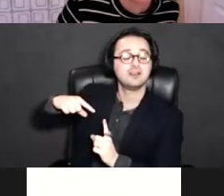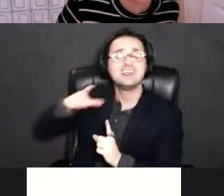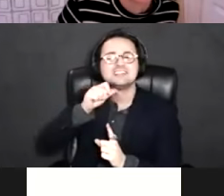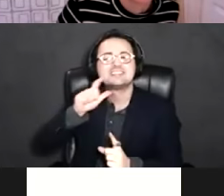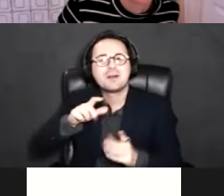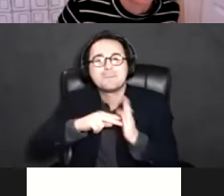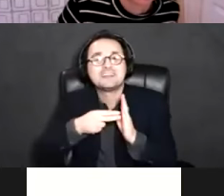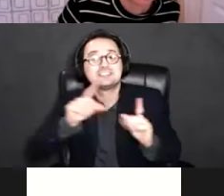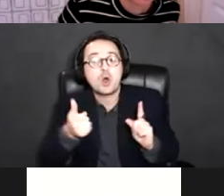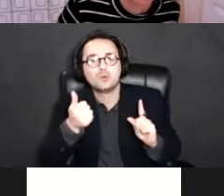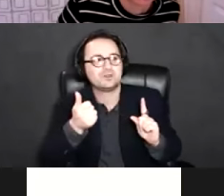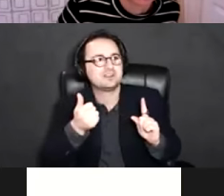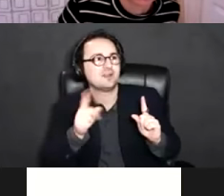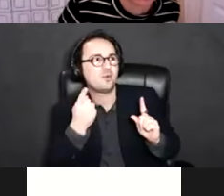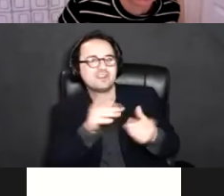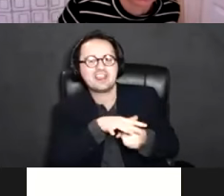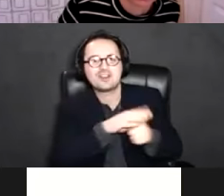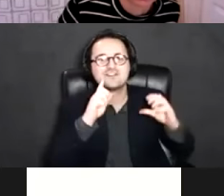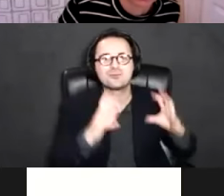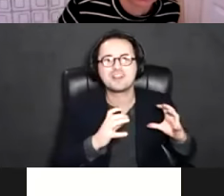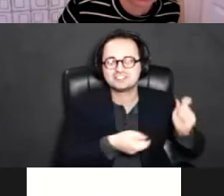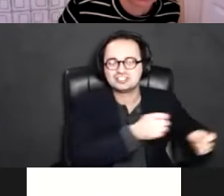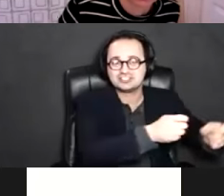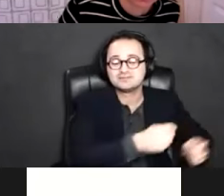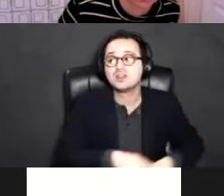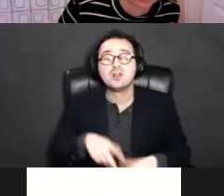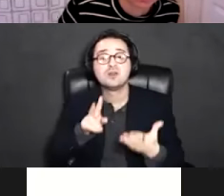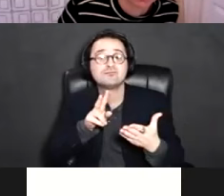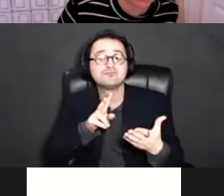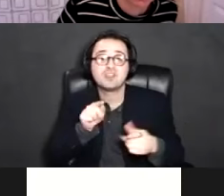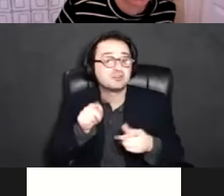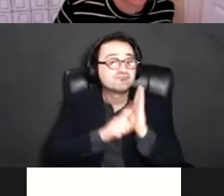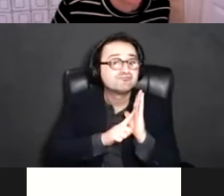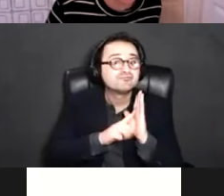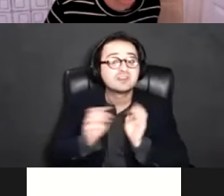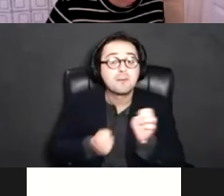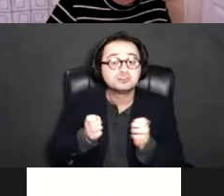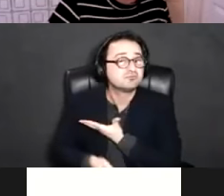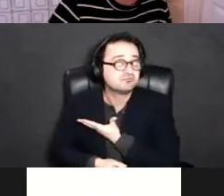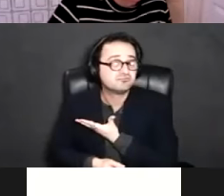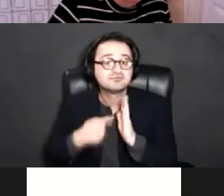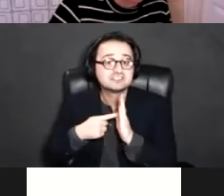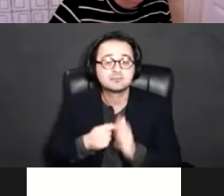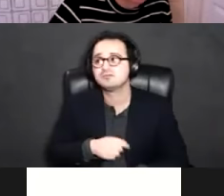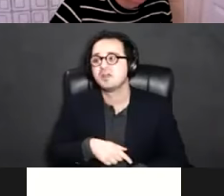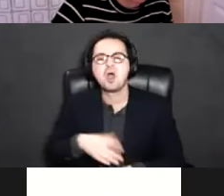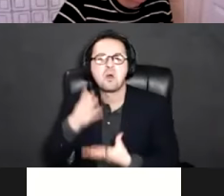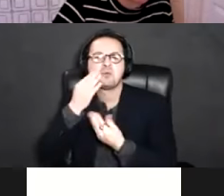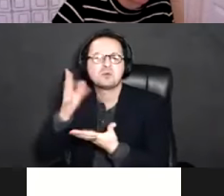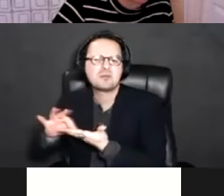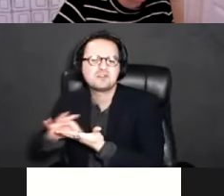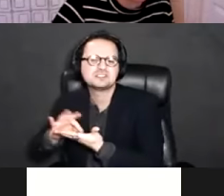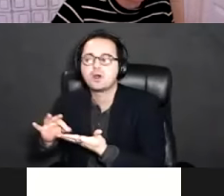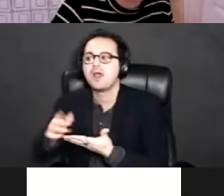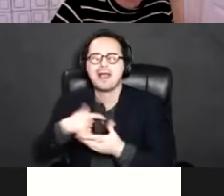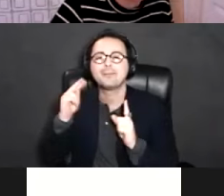decided to do a reading intervention and you were a researcher studying emotion, and you just said, I don't really care about the reading score, but I'm going to look at, like,